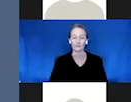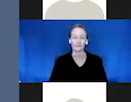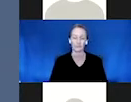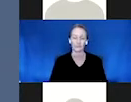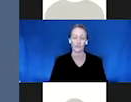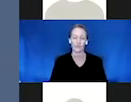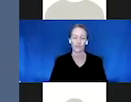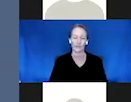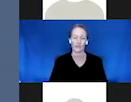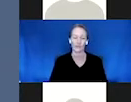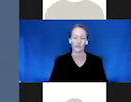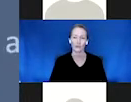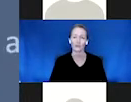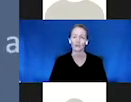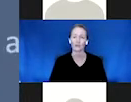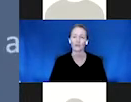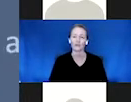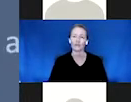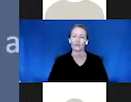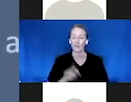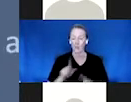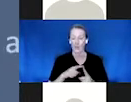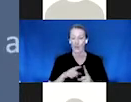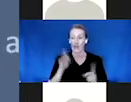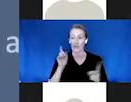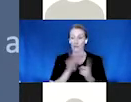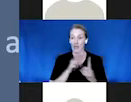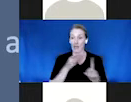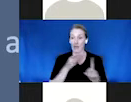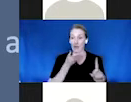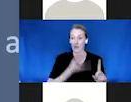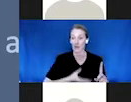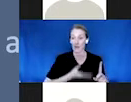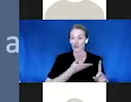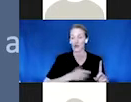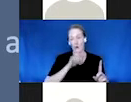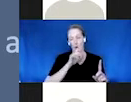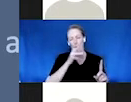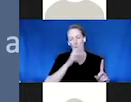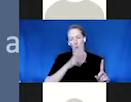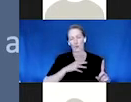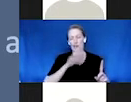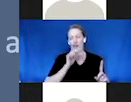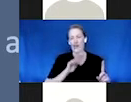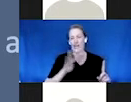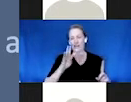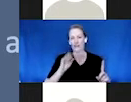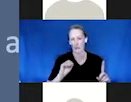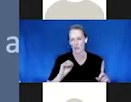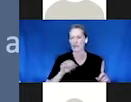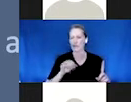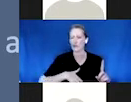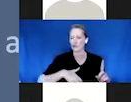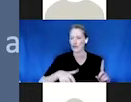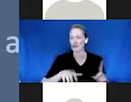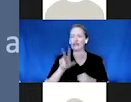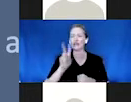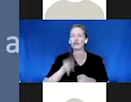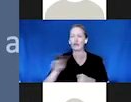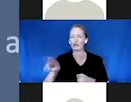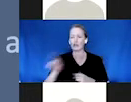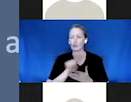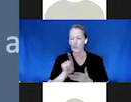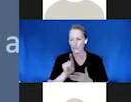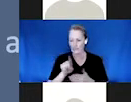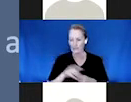This is Sonia's story. When I met Sonia, she's a 40-year-old woman at 22 weeks of pregnancy. First visit, Sonia